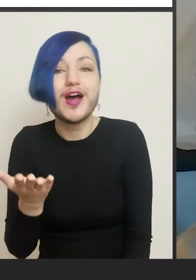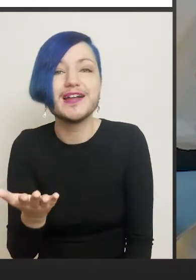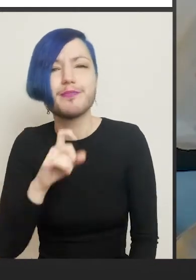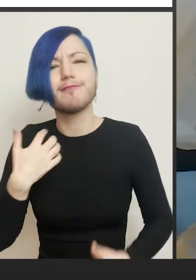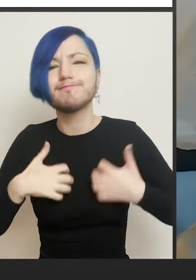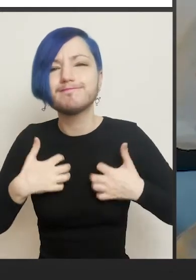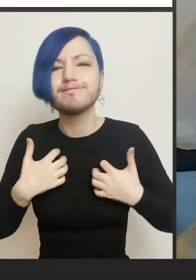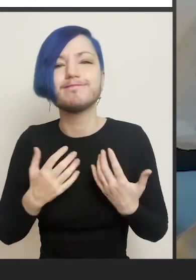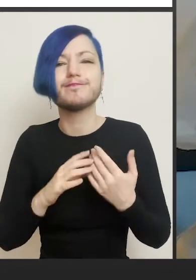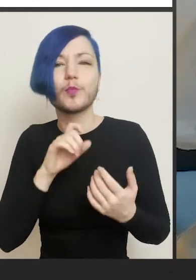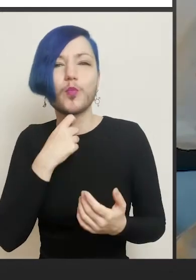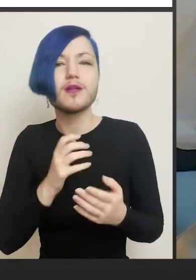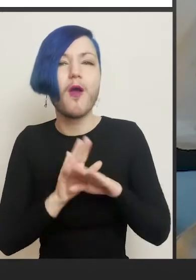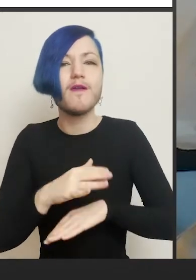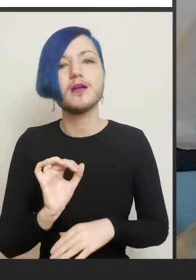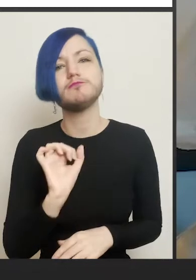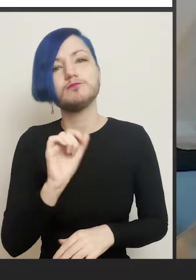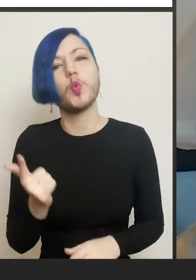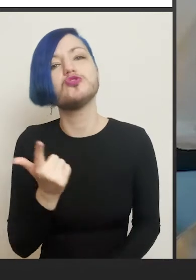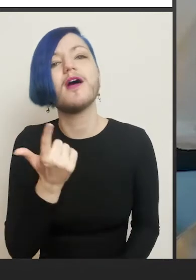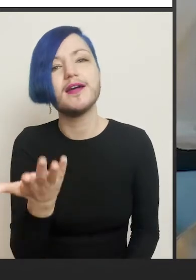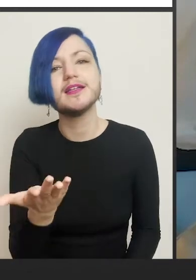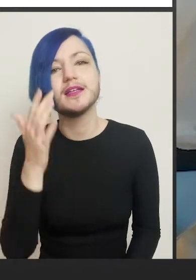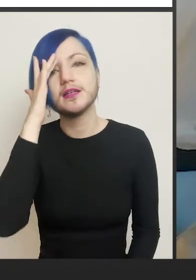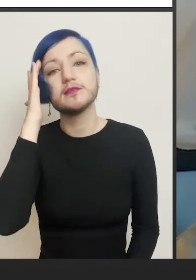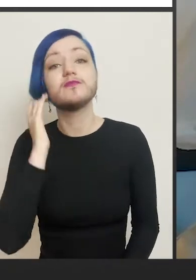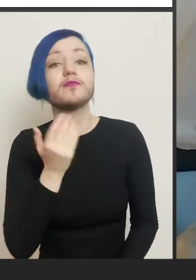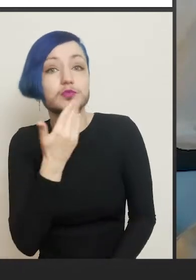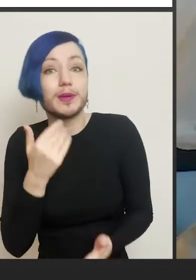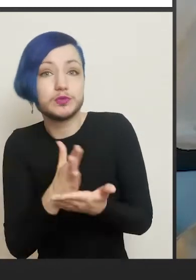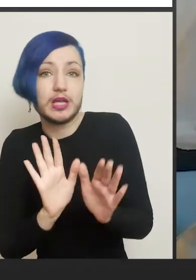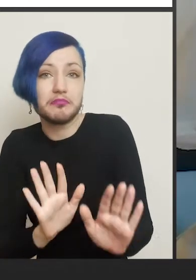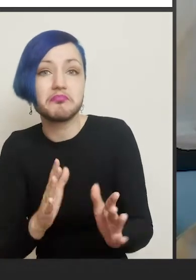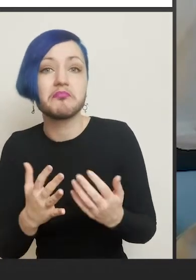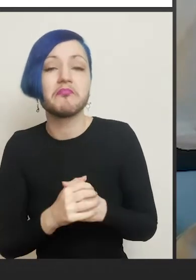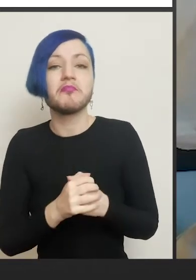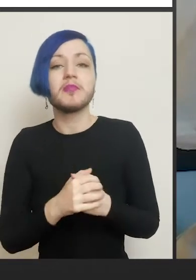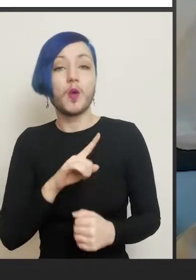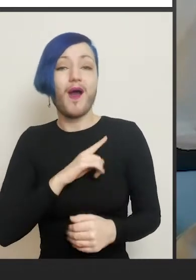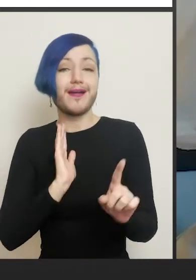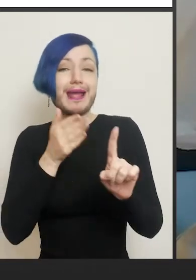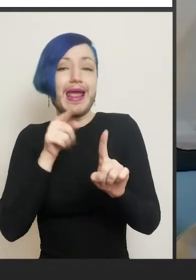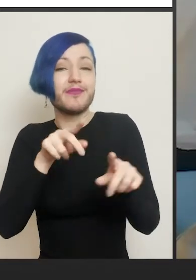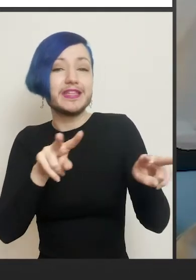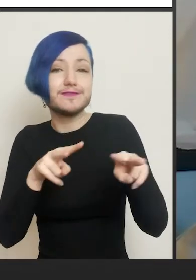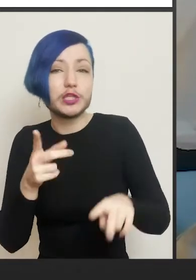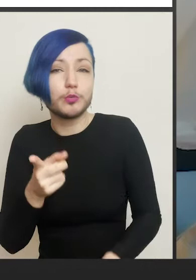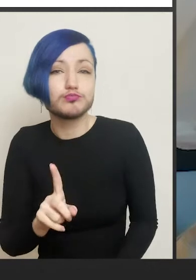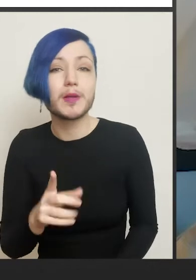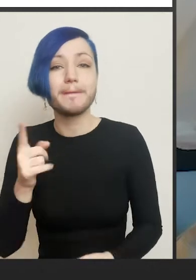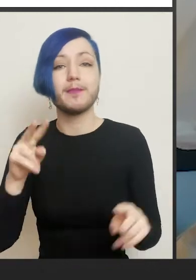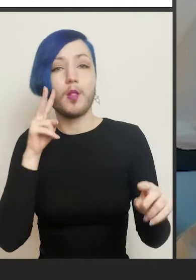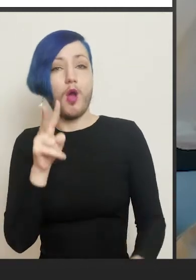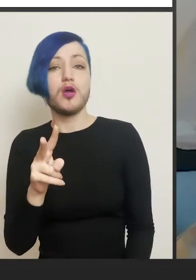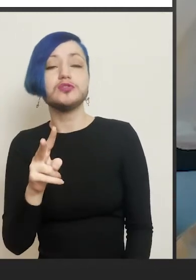I'd be really interested to know a little bit more about your own personal journey, if you're willing to share it, because the idea of this film is that people